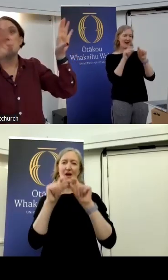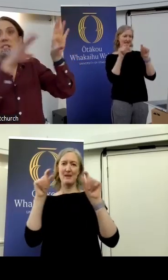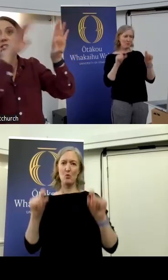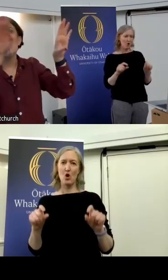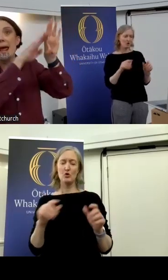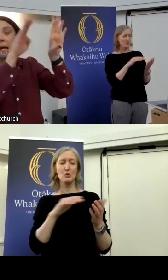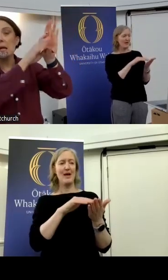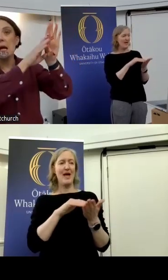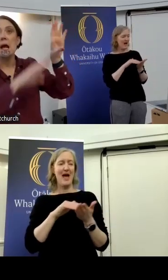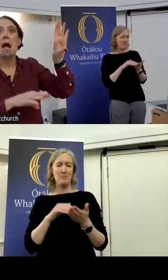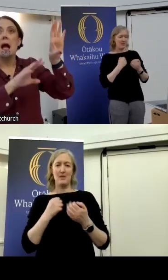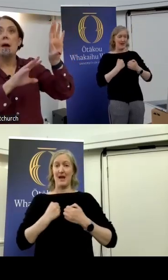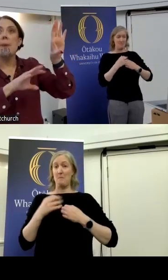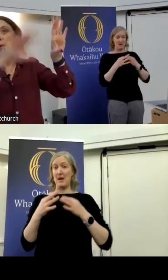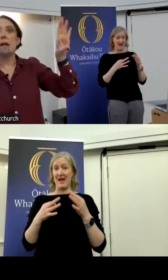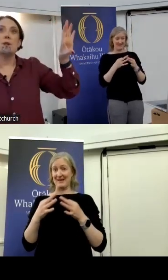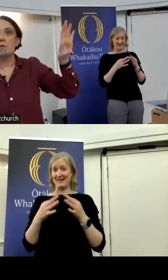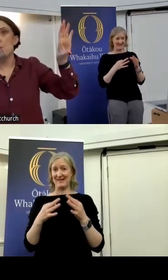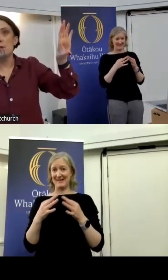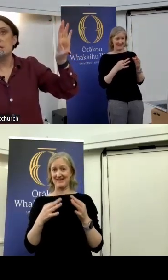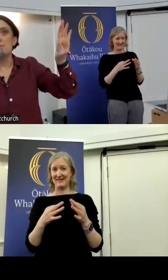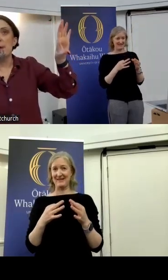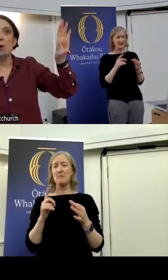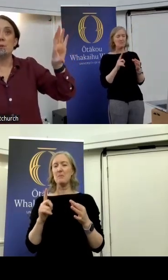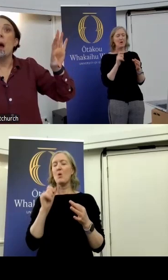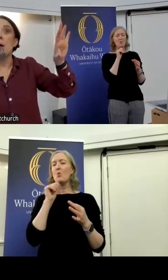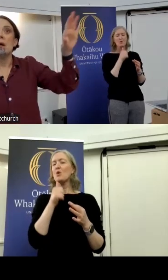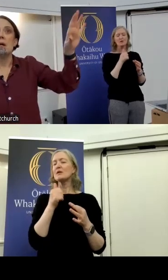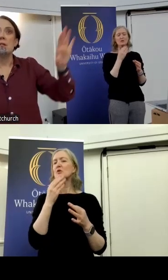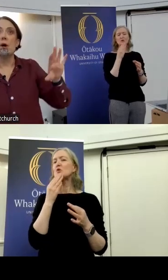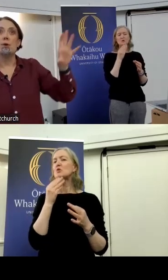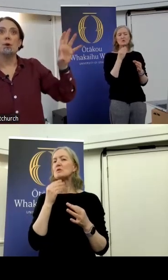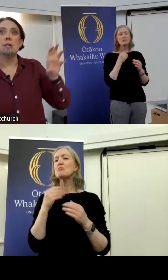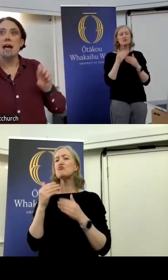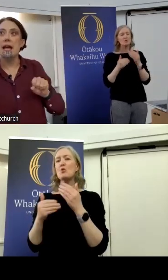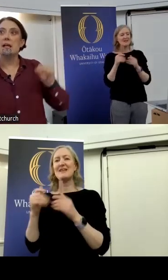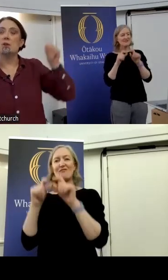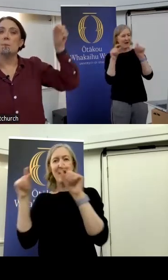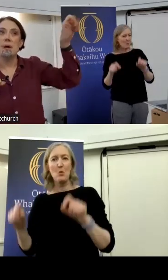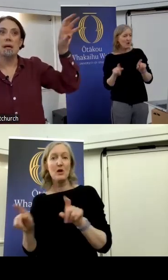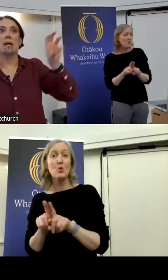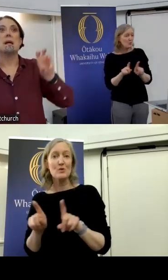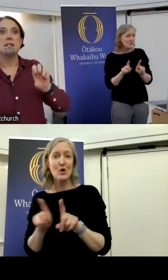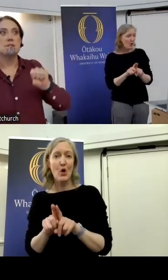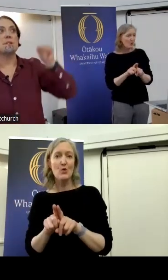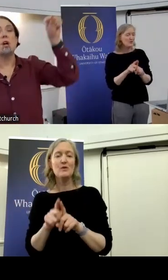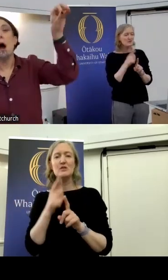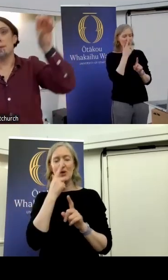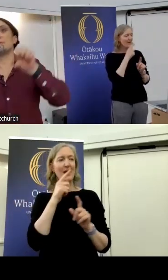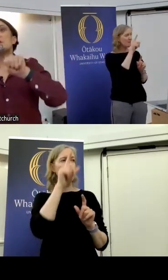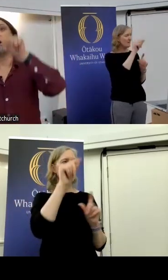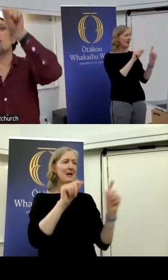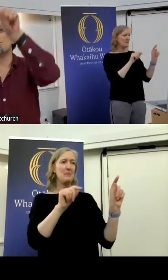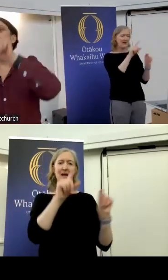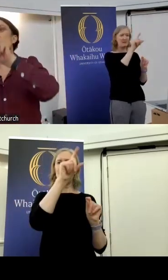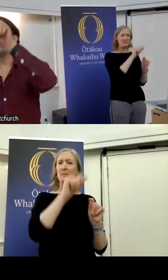our implementation planning, but we're going to use a process framework as well. So you can pick different